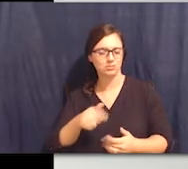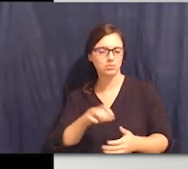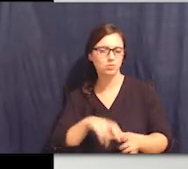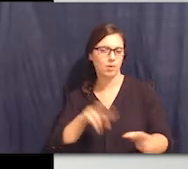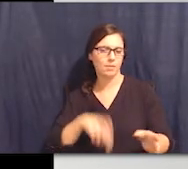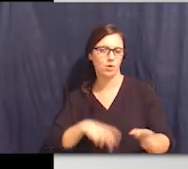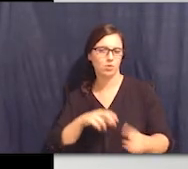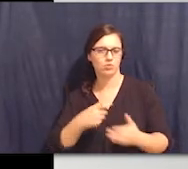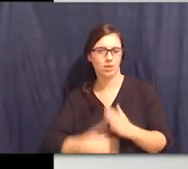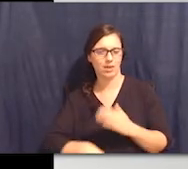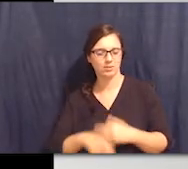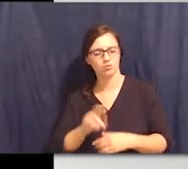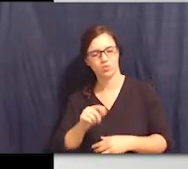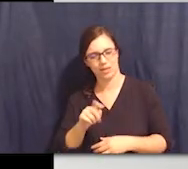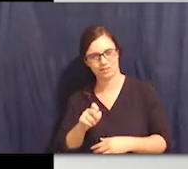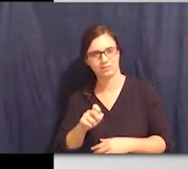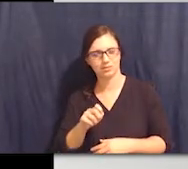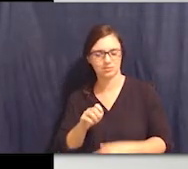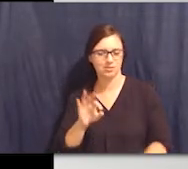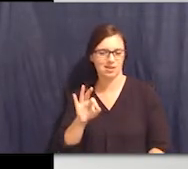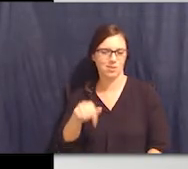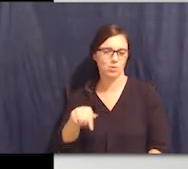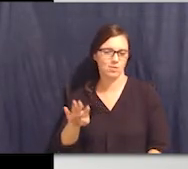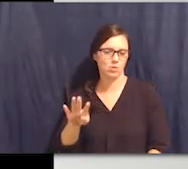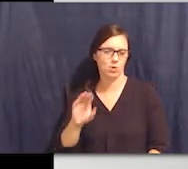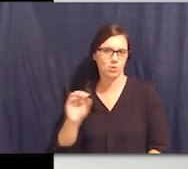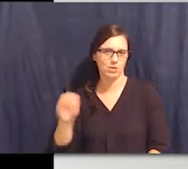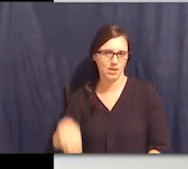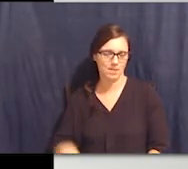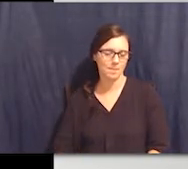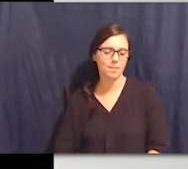that 9.4%.